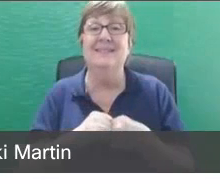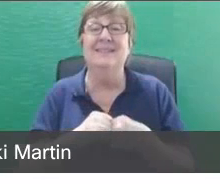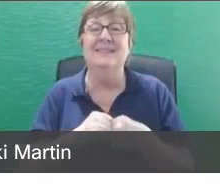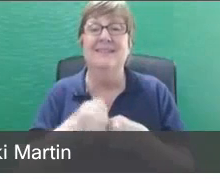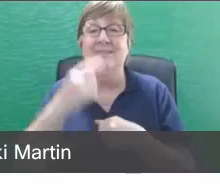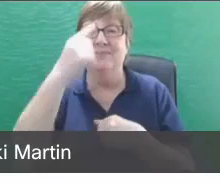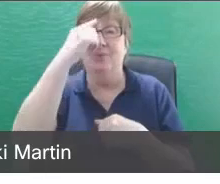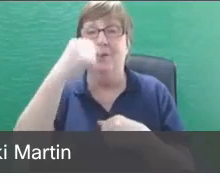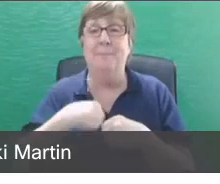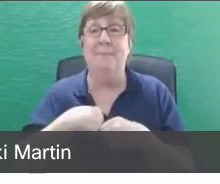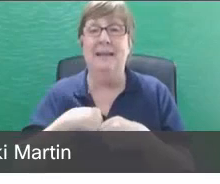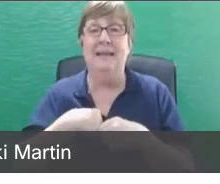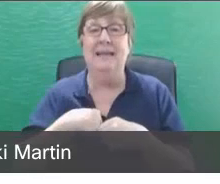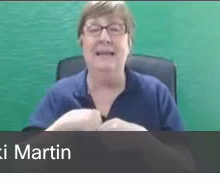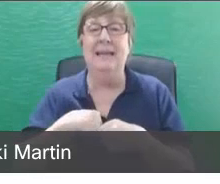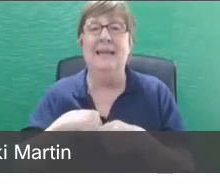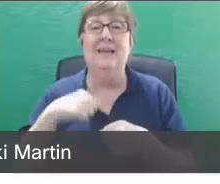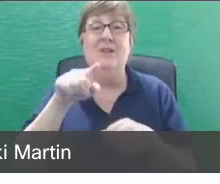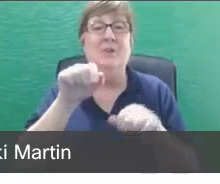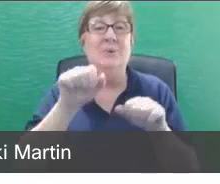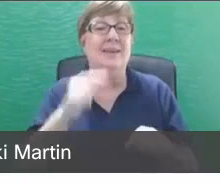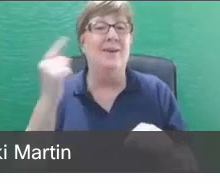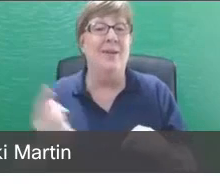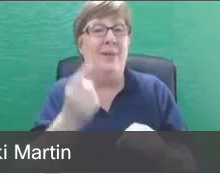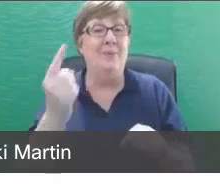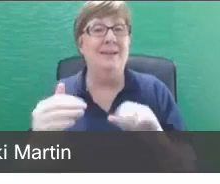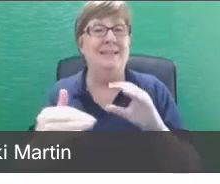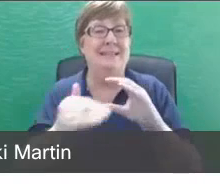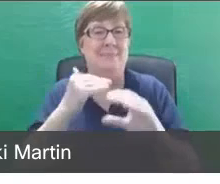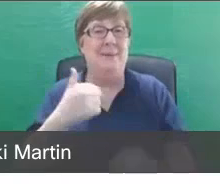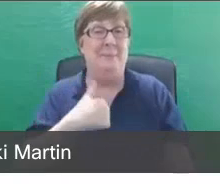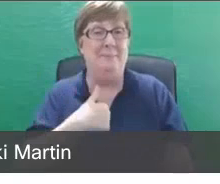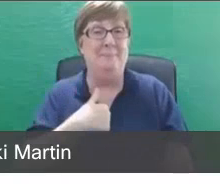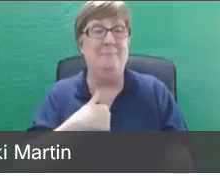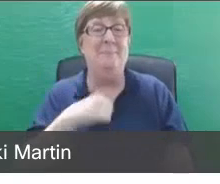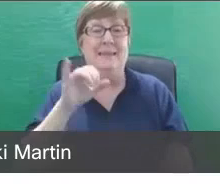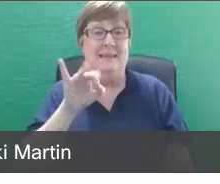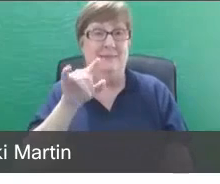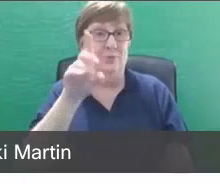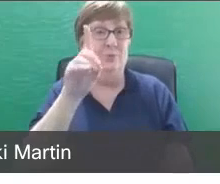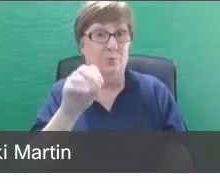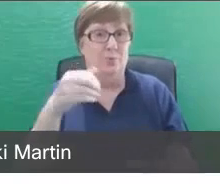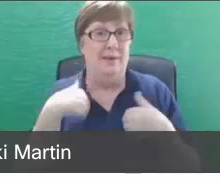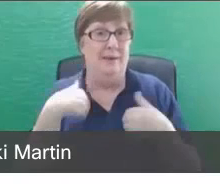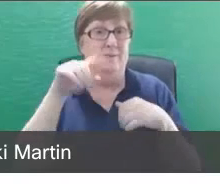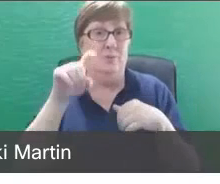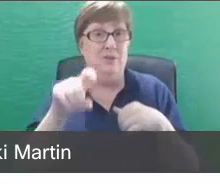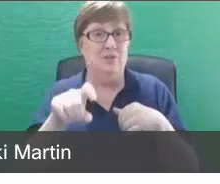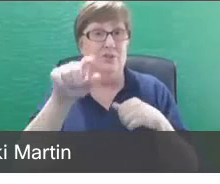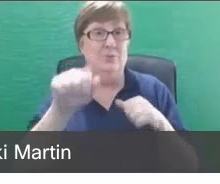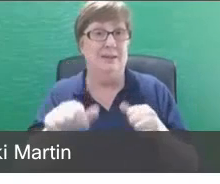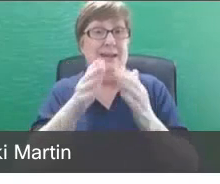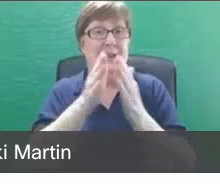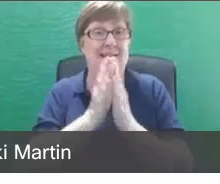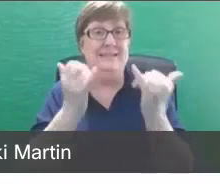for me at the moment, you can always email me, but if you do have questions, you can ask them now. All right, guys,